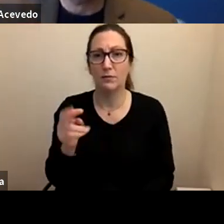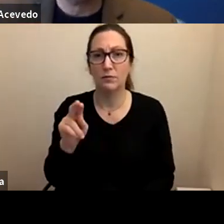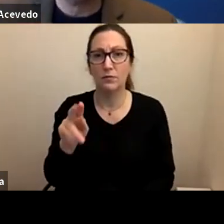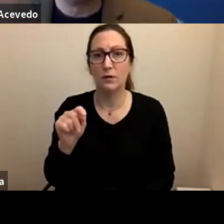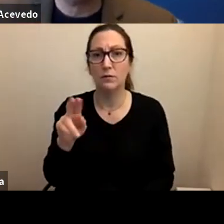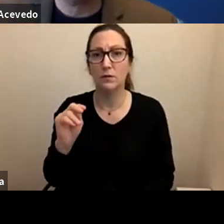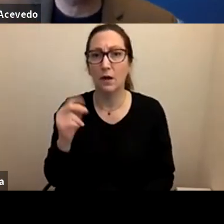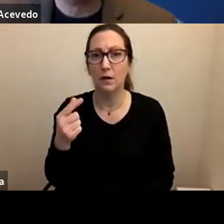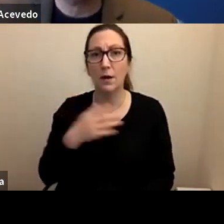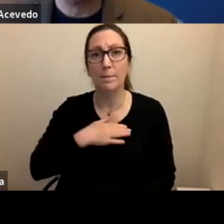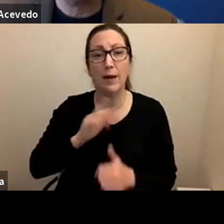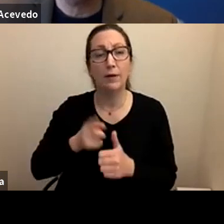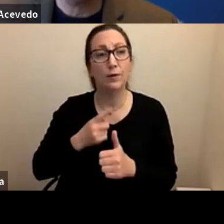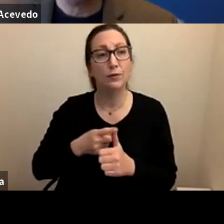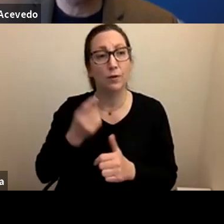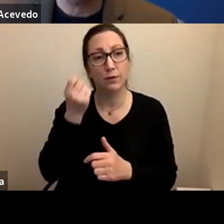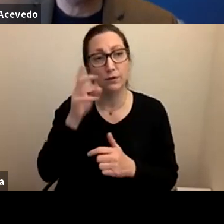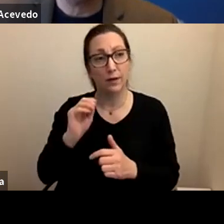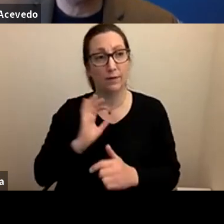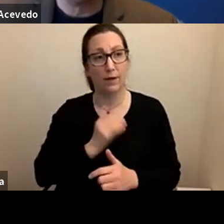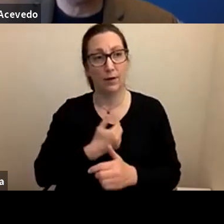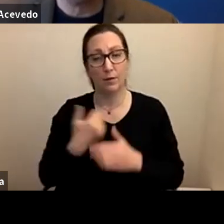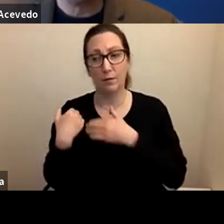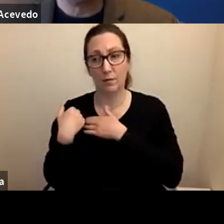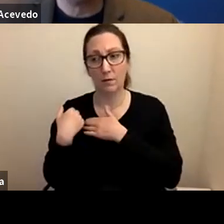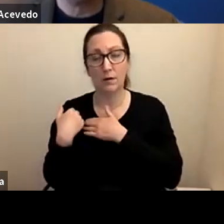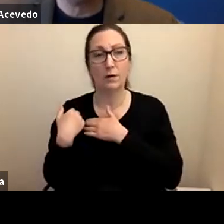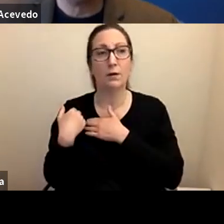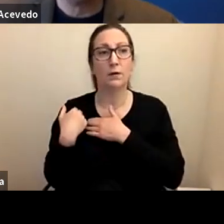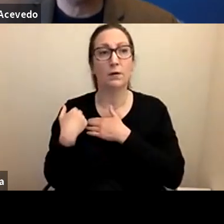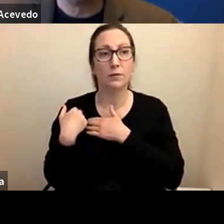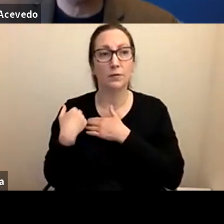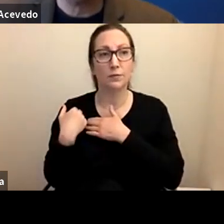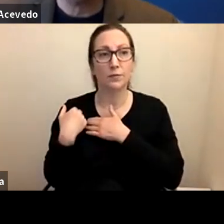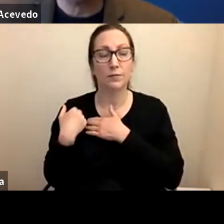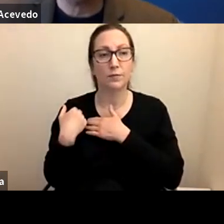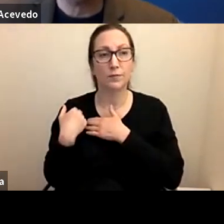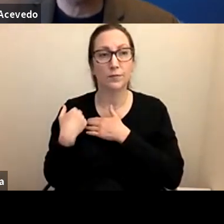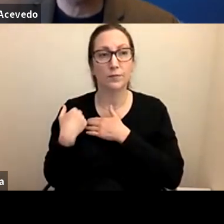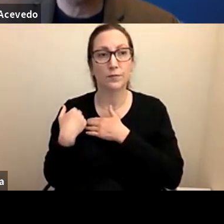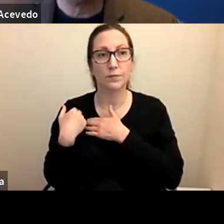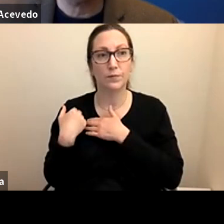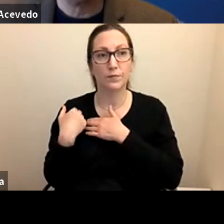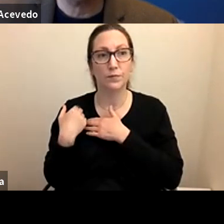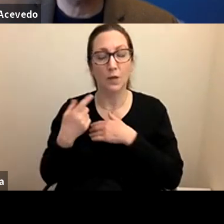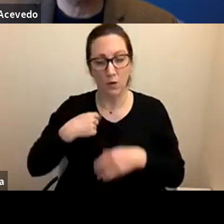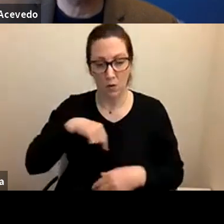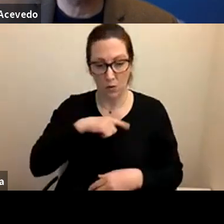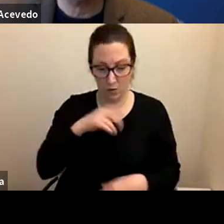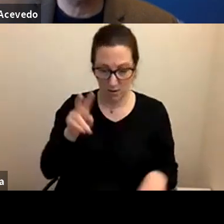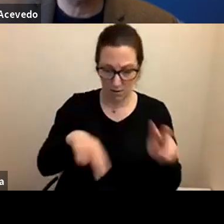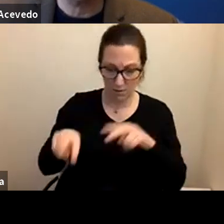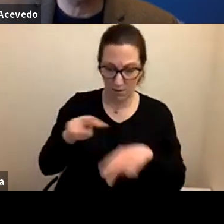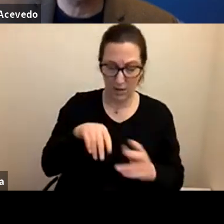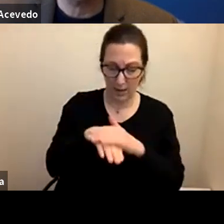original understanding of the charge was the idea that we are looking at an admissions